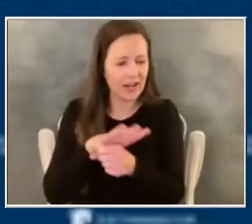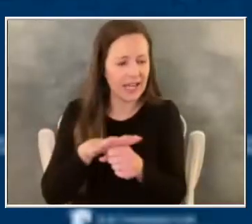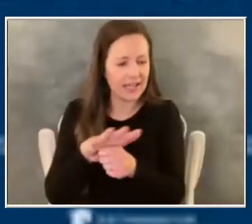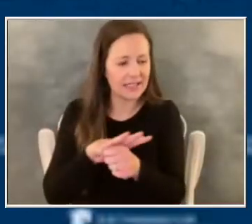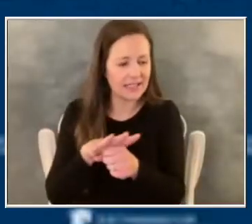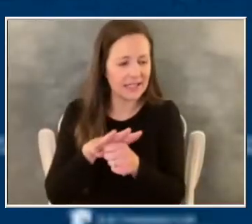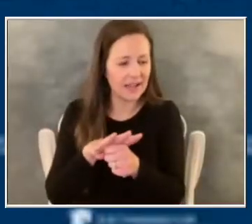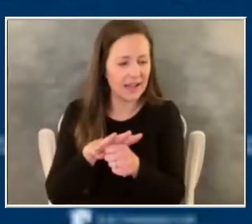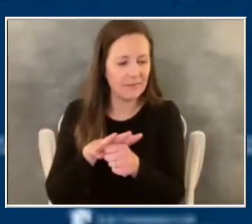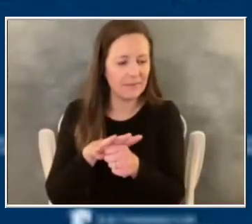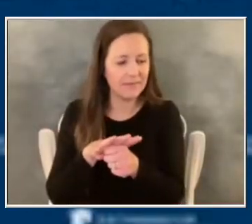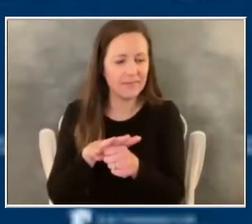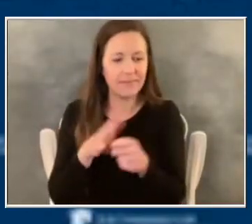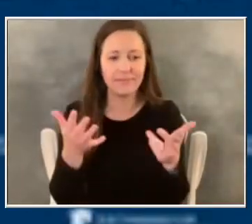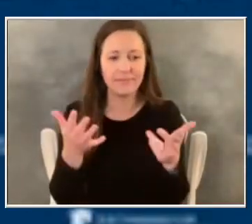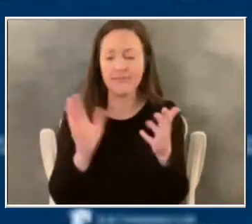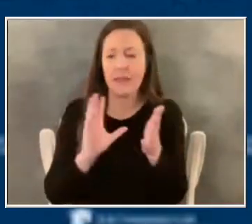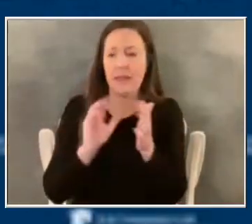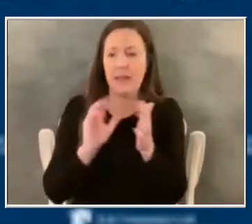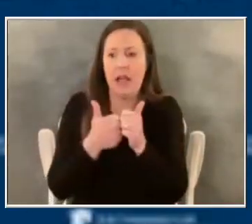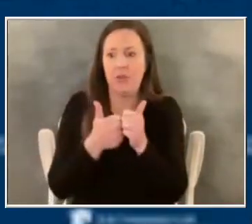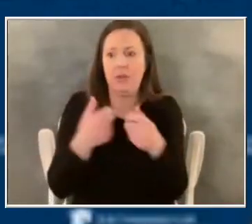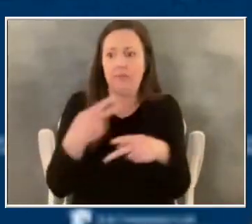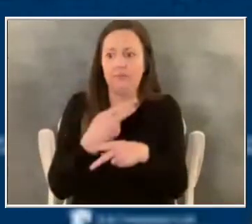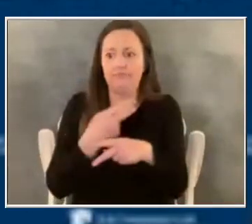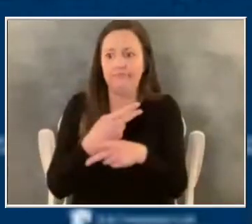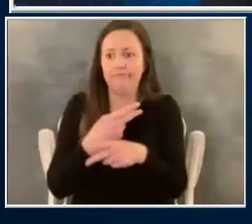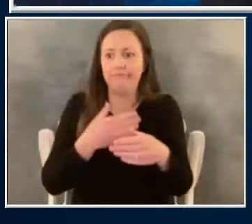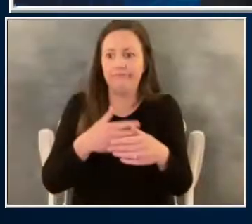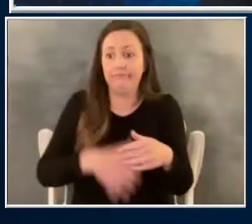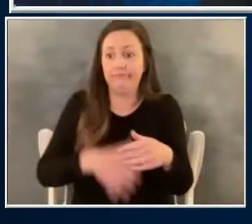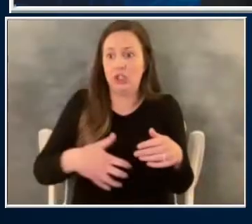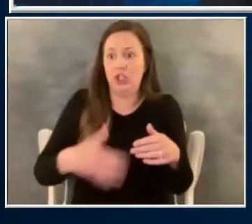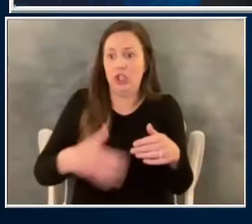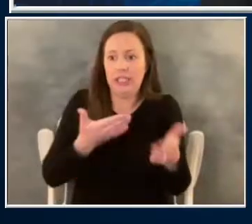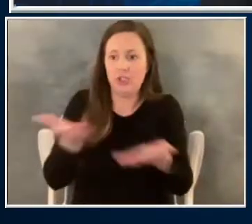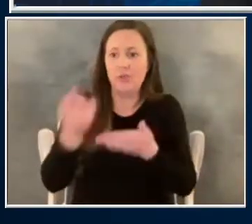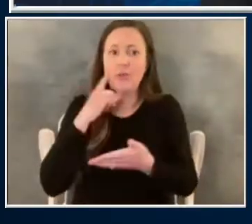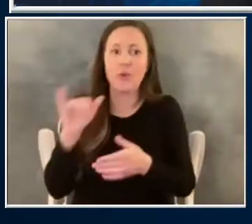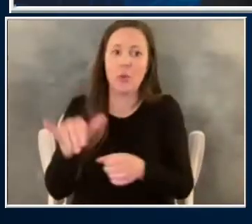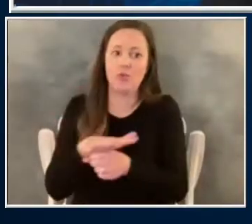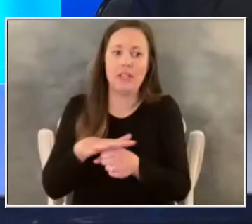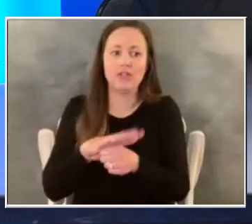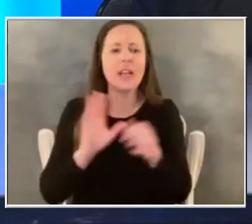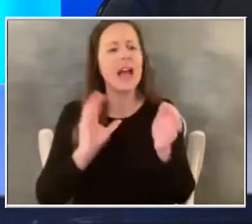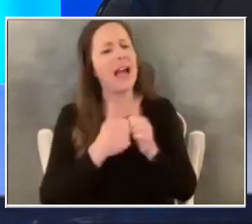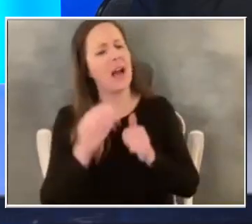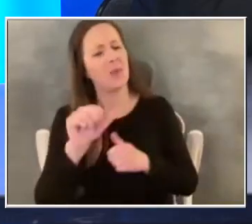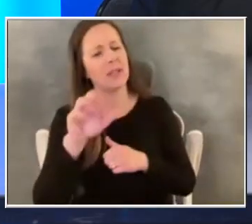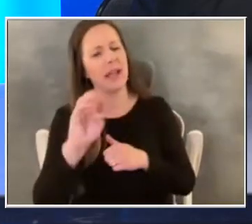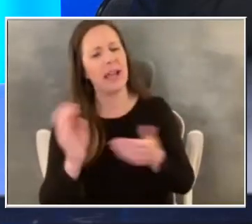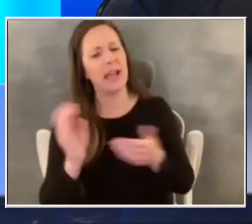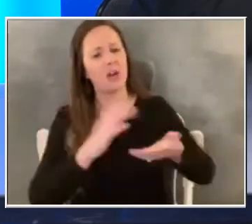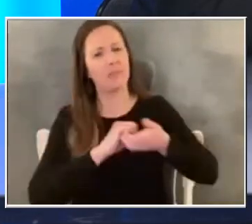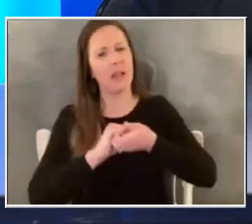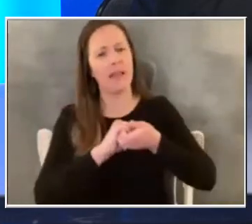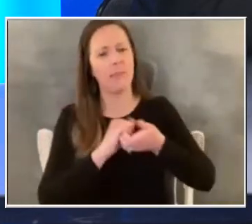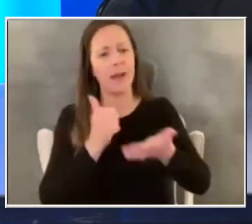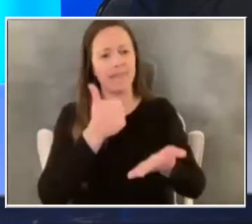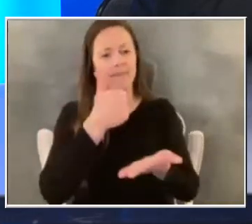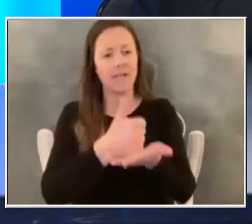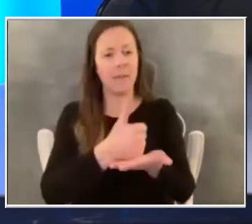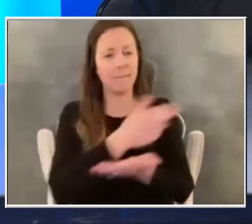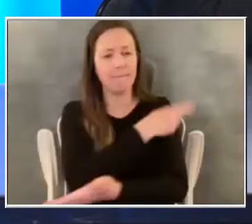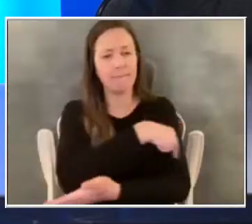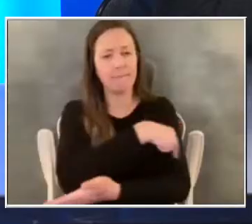maternity services in these regions? Jody, how does the Care Collaborative help hospitals implement and